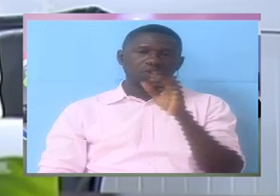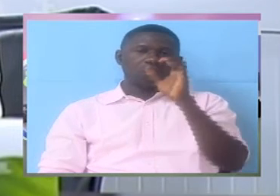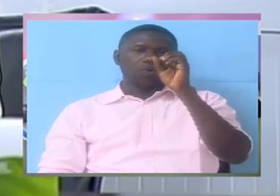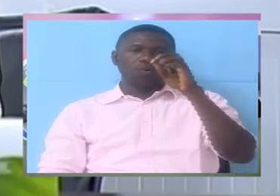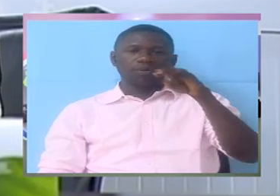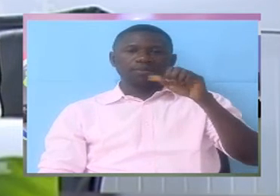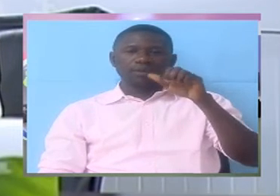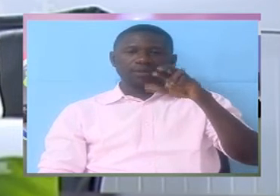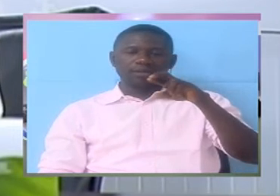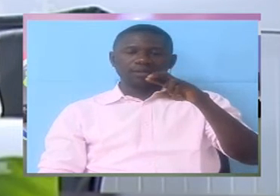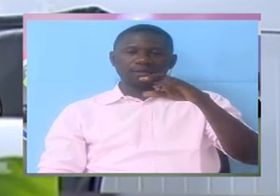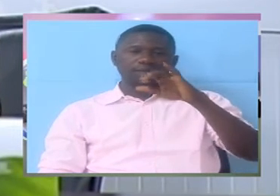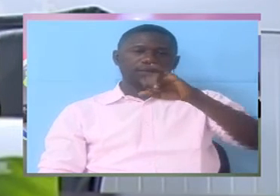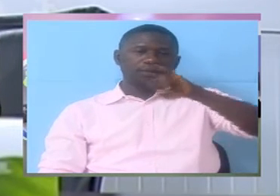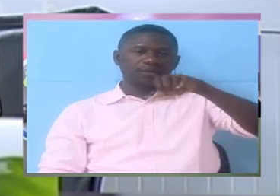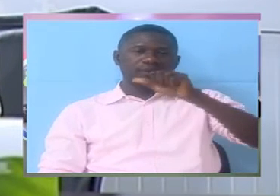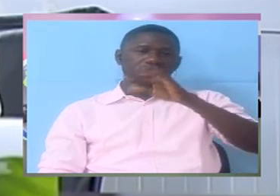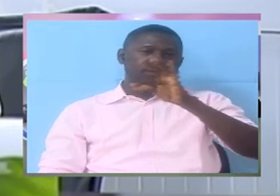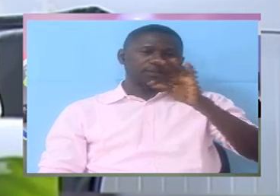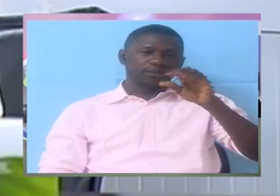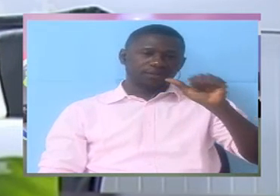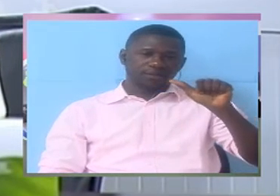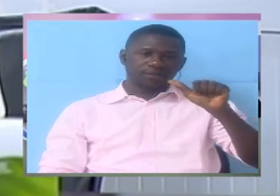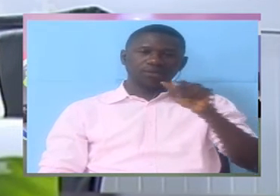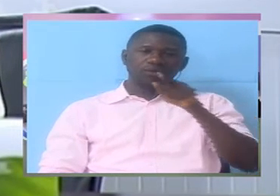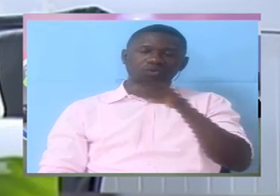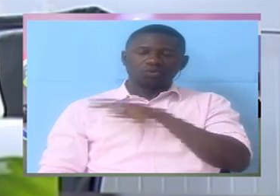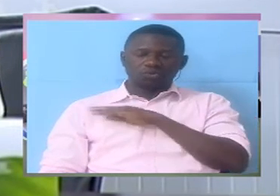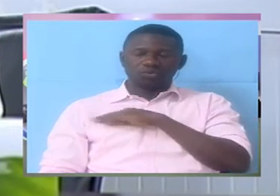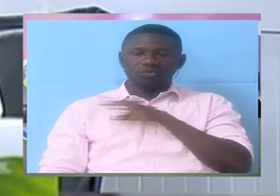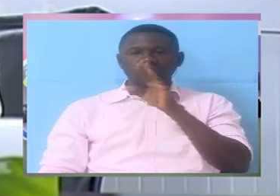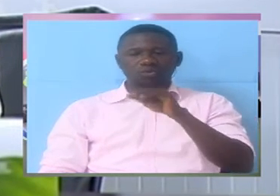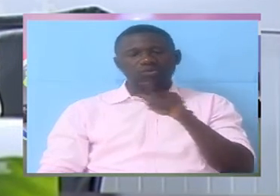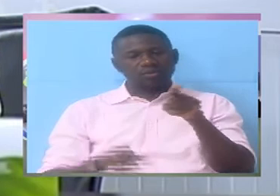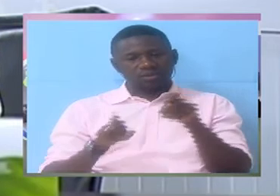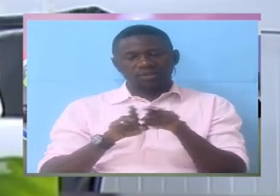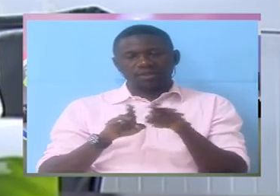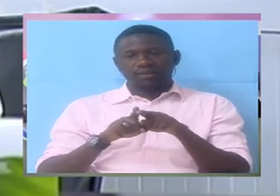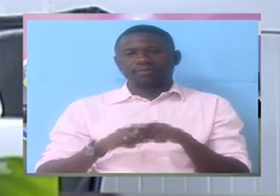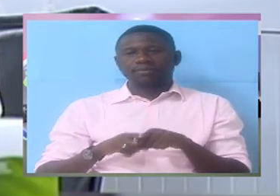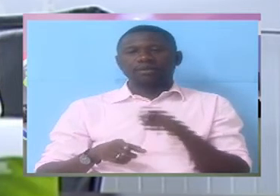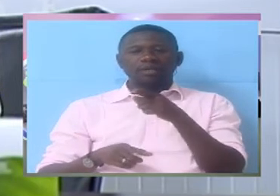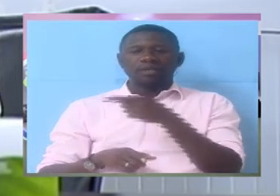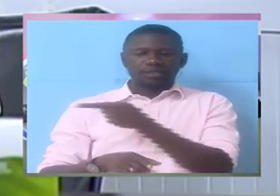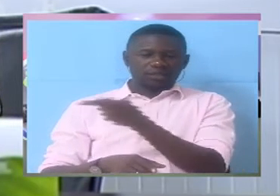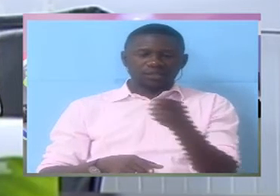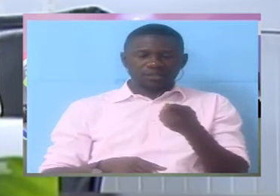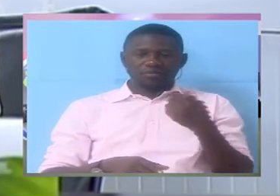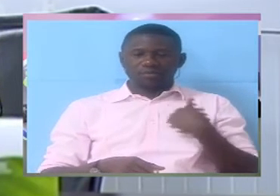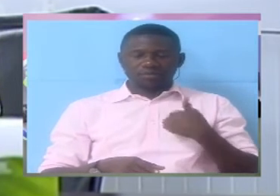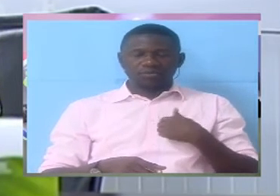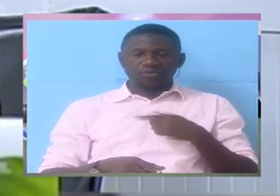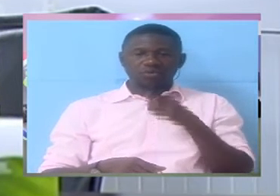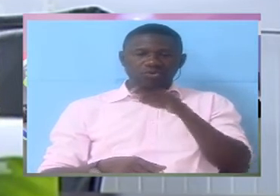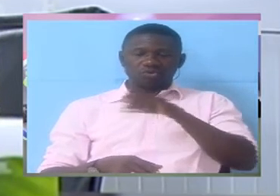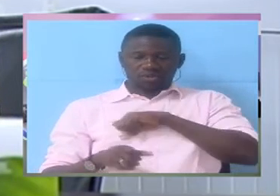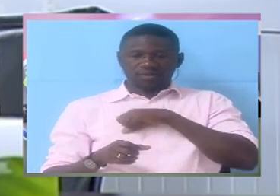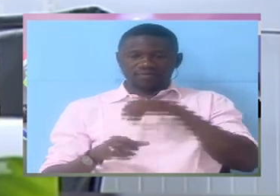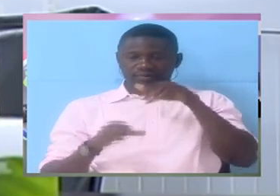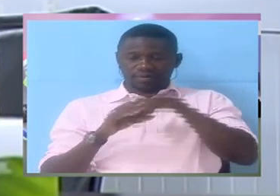Omar Jata, you also did the same. You ku kilimo le ke. That these people, yourself